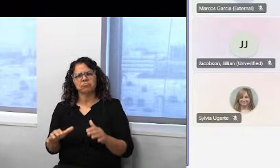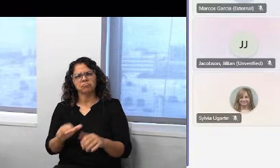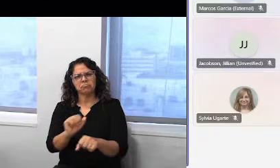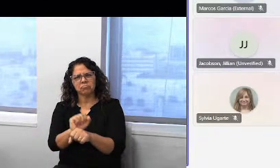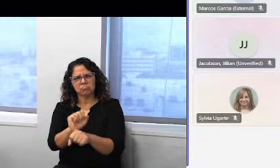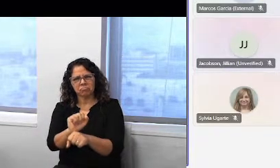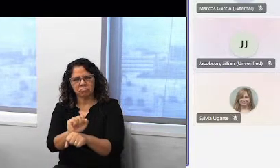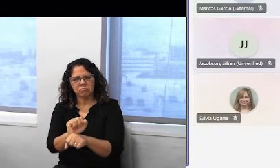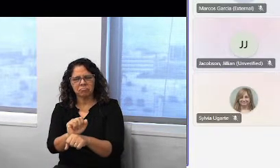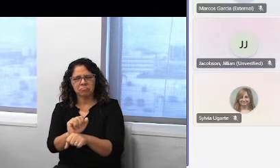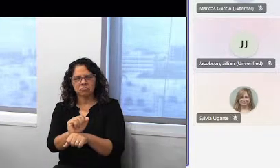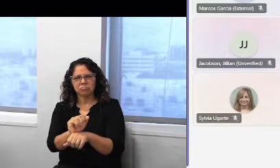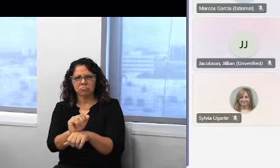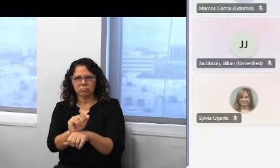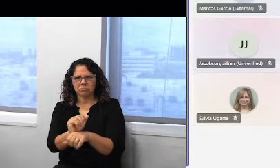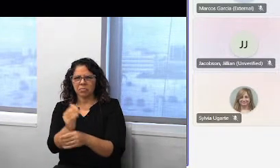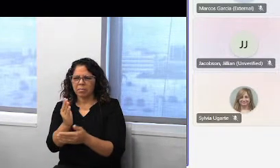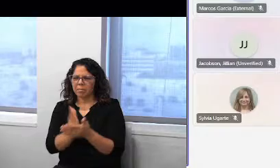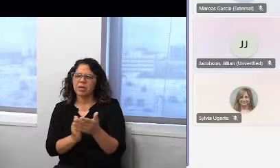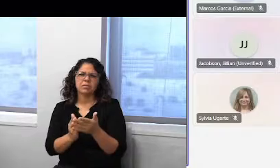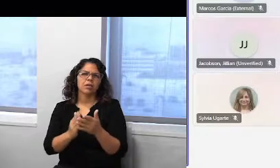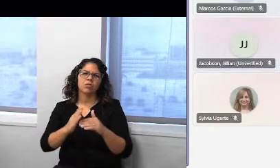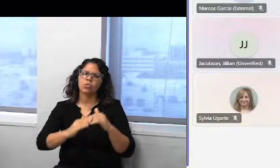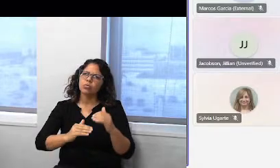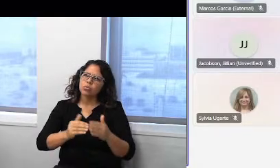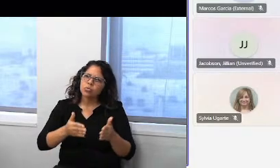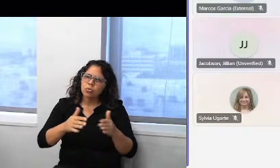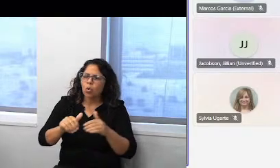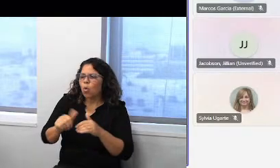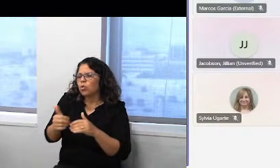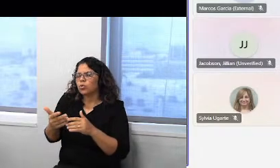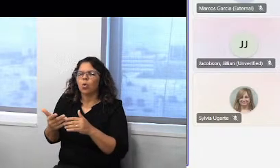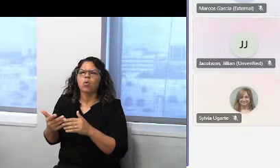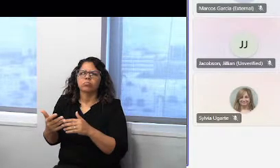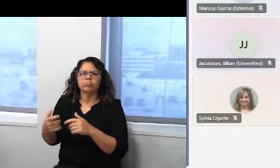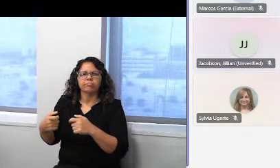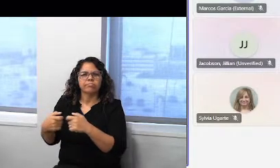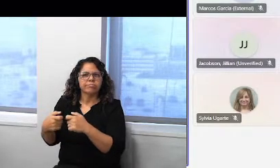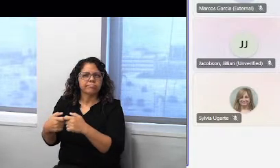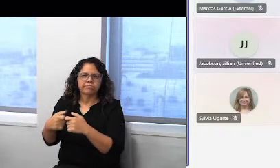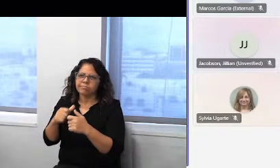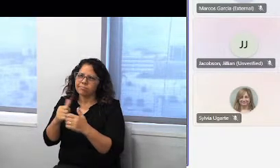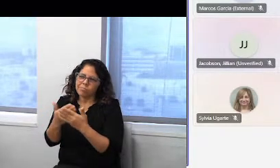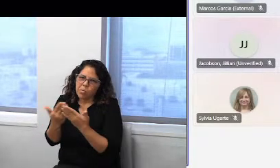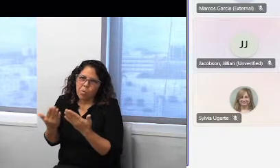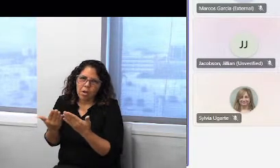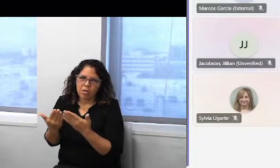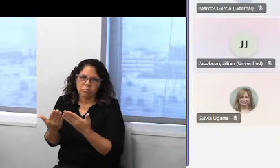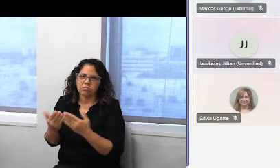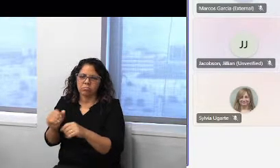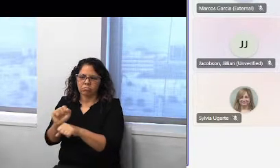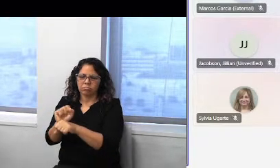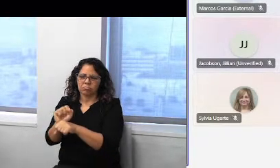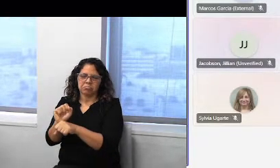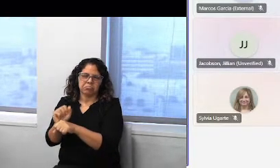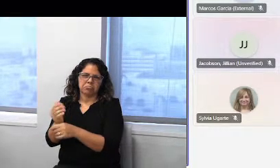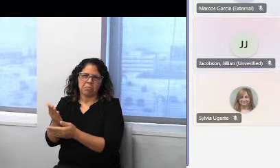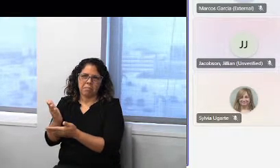have one in the Salinas area where a switching station got built that is part of that initial projects that are being through the